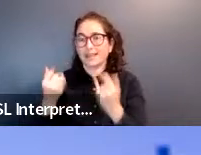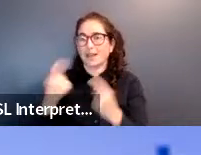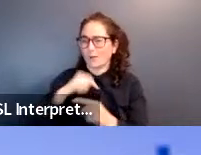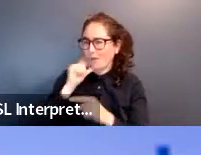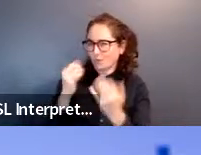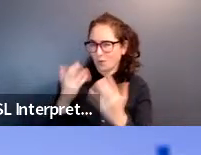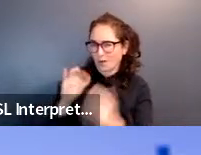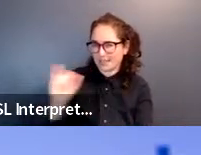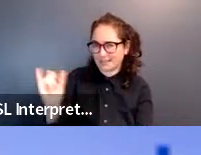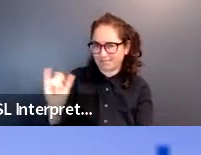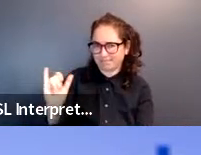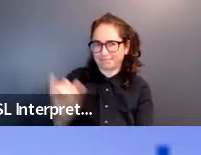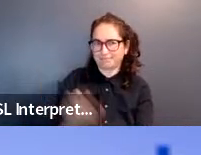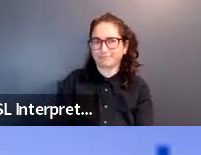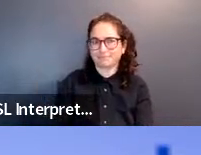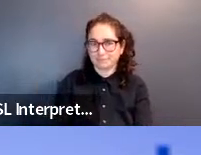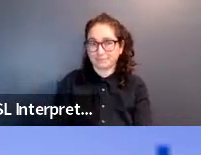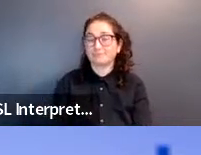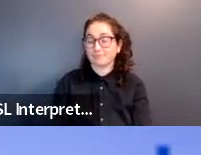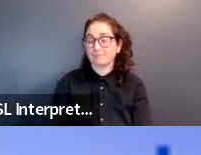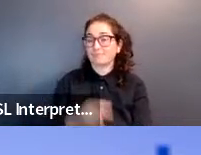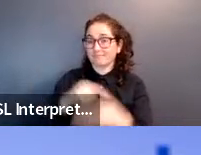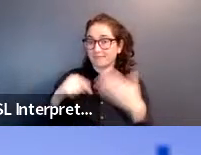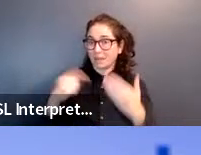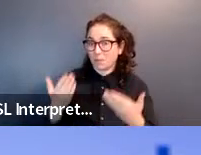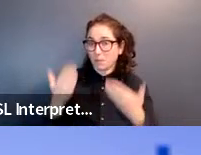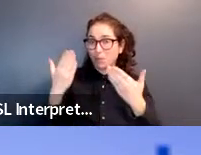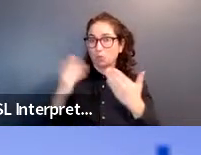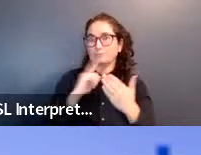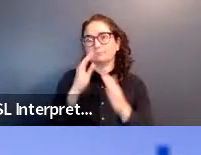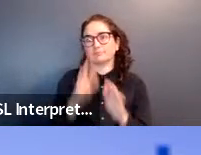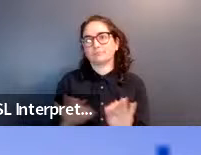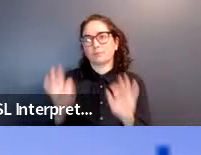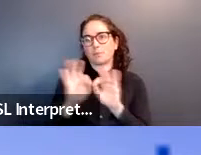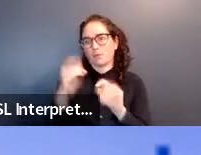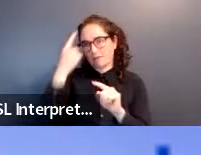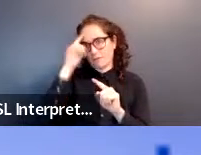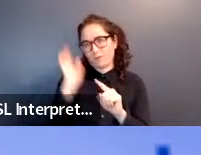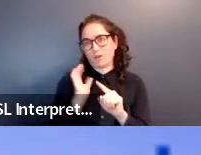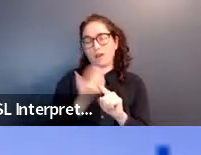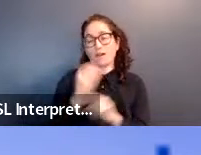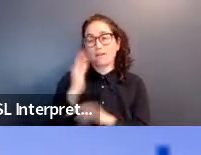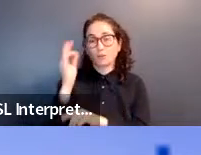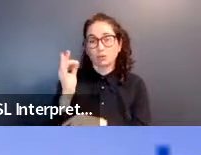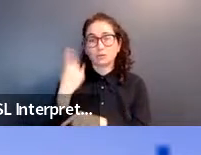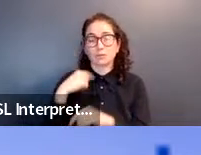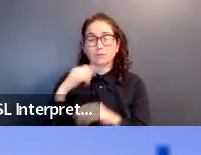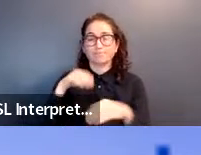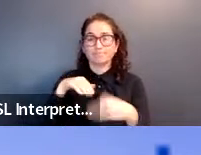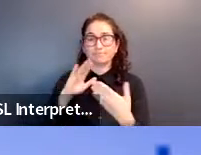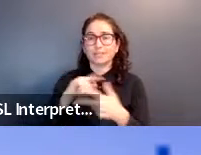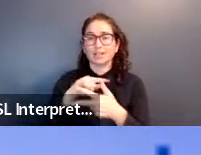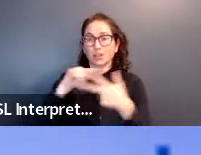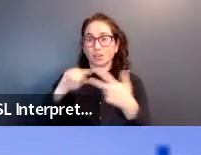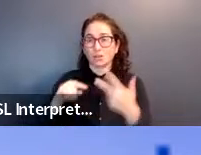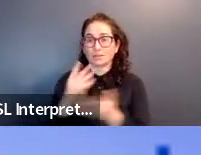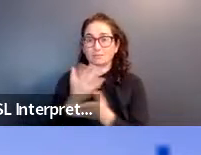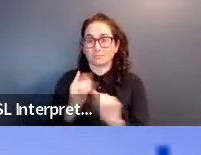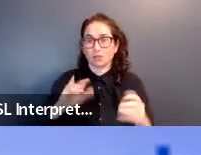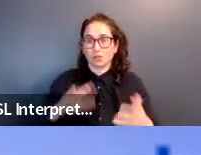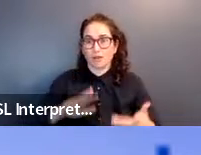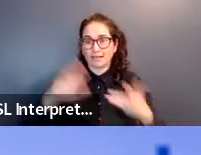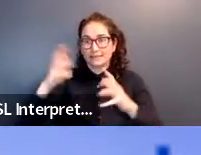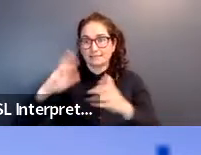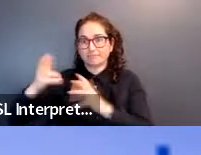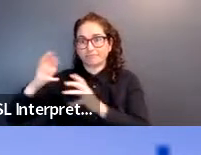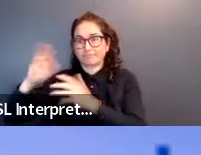to. These proposals are critical to our future. As we face three simultaneous crises,